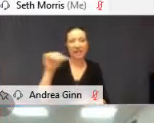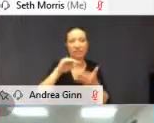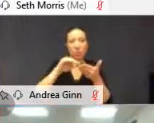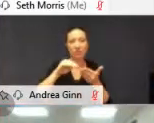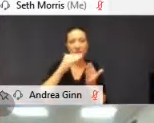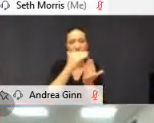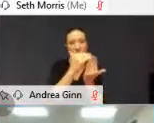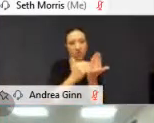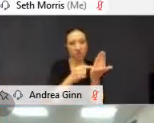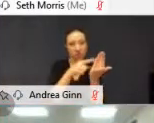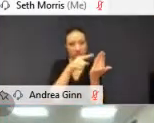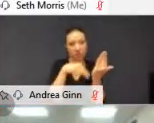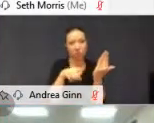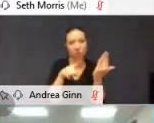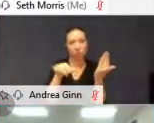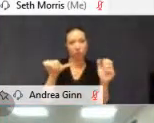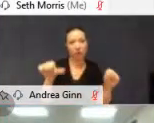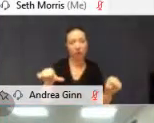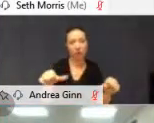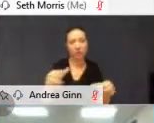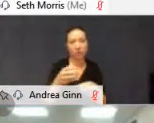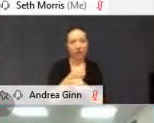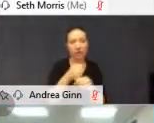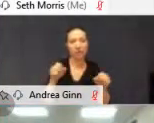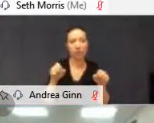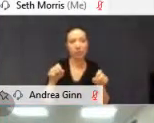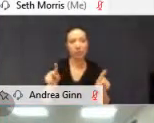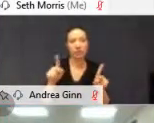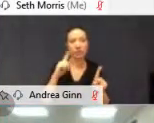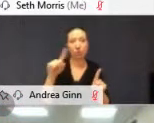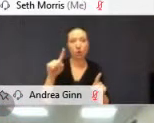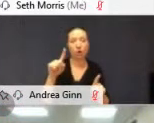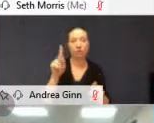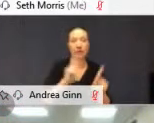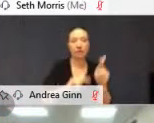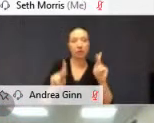get permission for undocumented to get free testing?